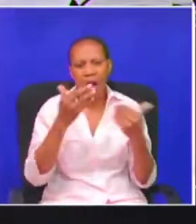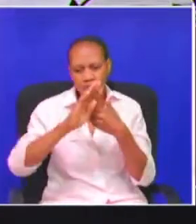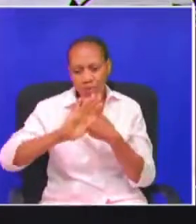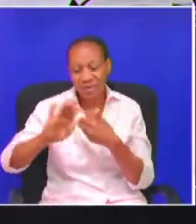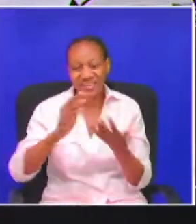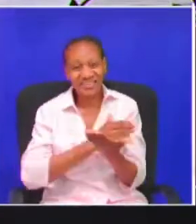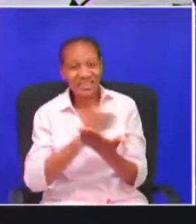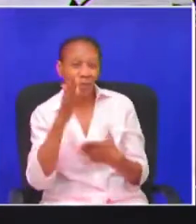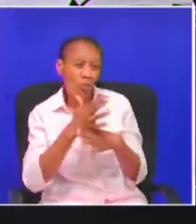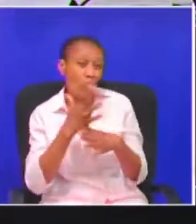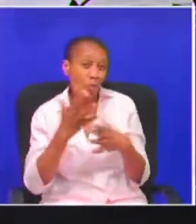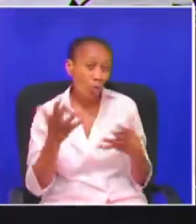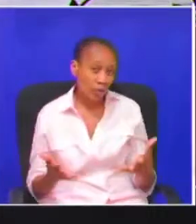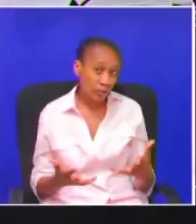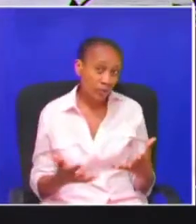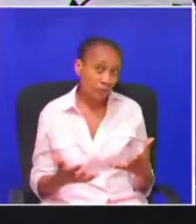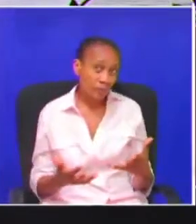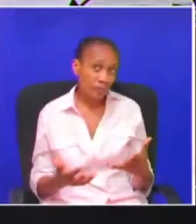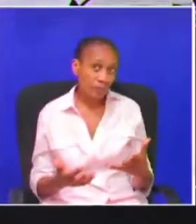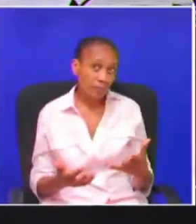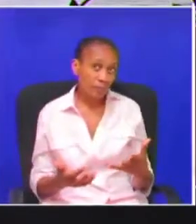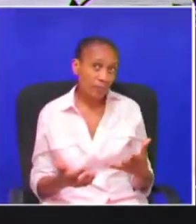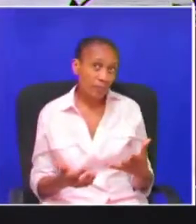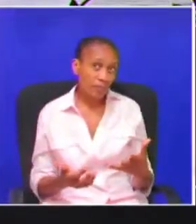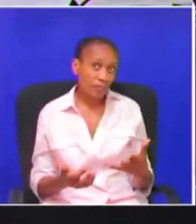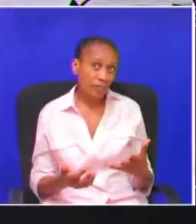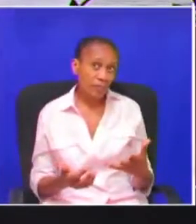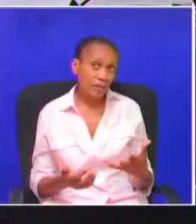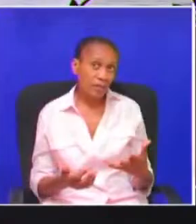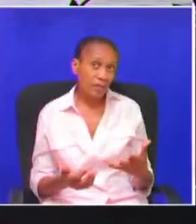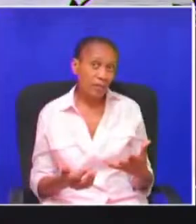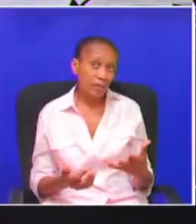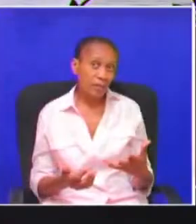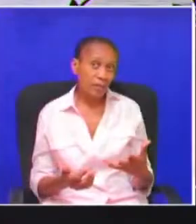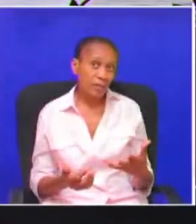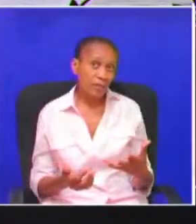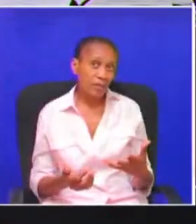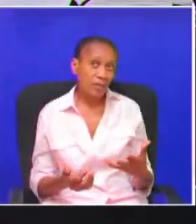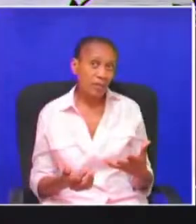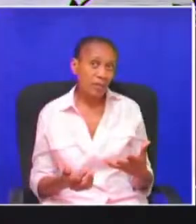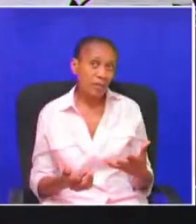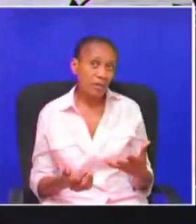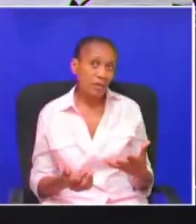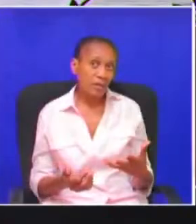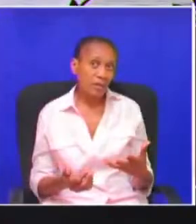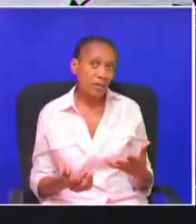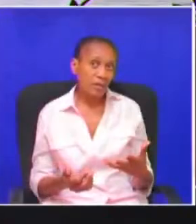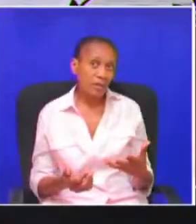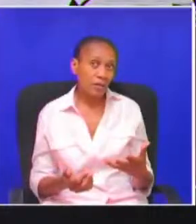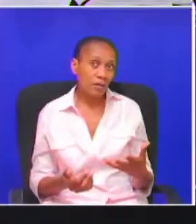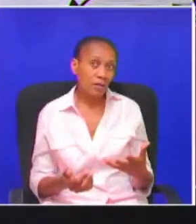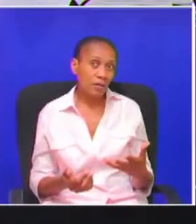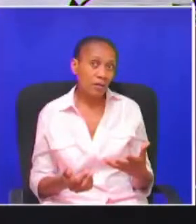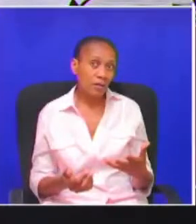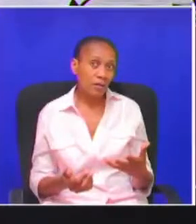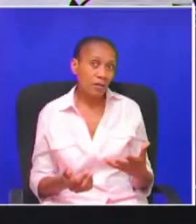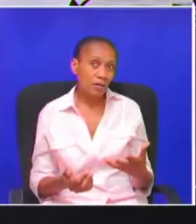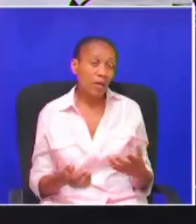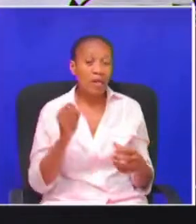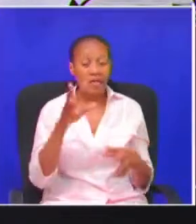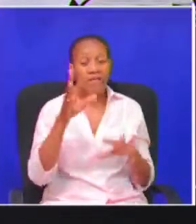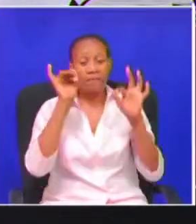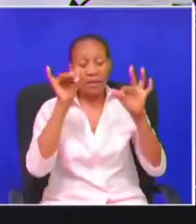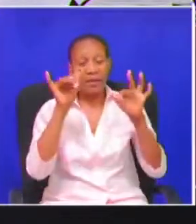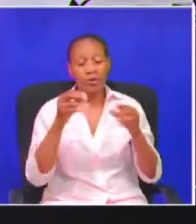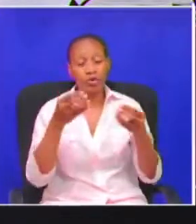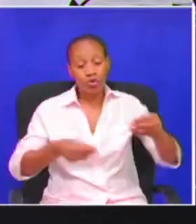regulations about the conducting of businesses by people who do not have documentation to